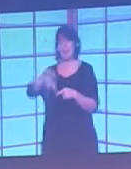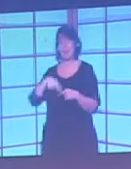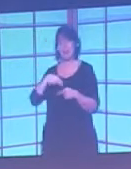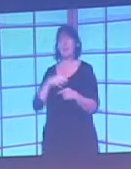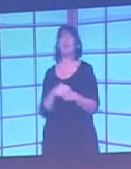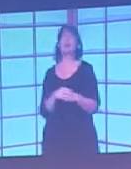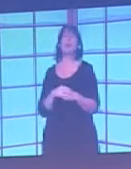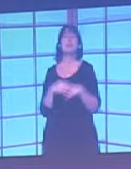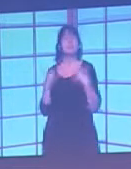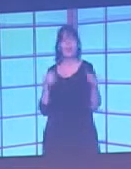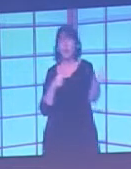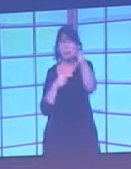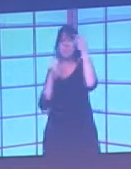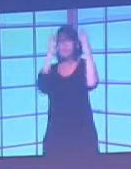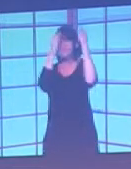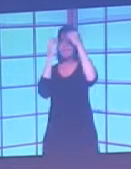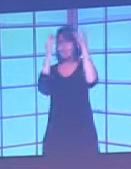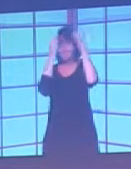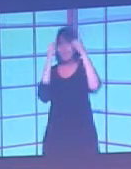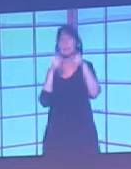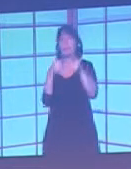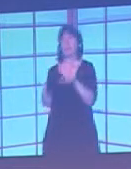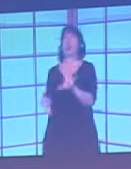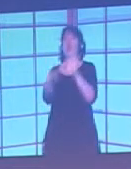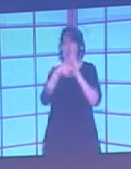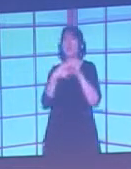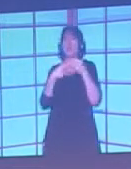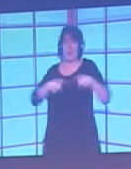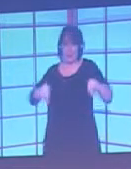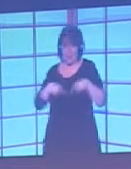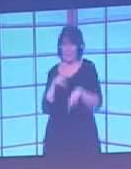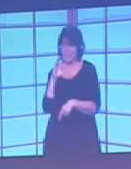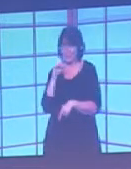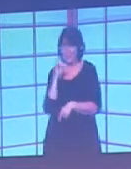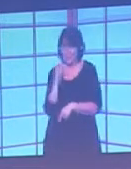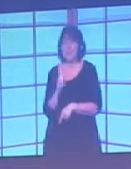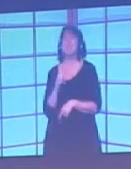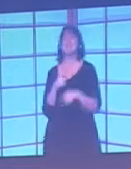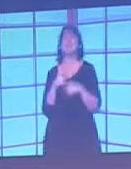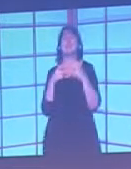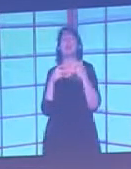So have a think about it, get back in touch with us. Enjoy the break. If I can please ask you to be back.